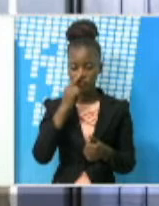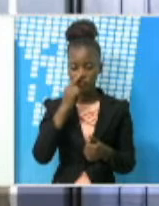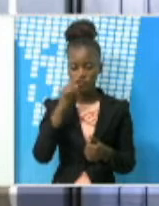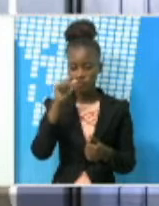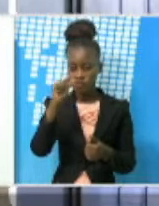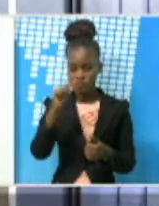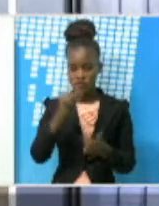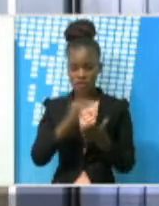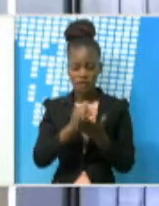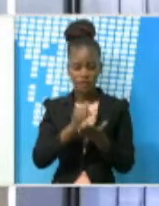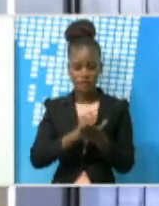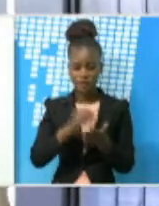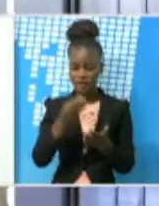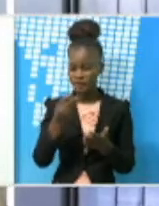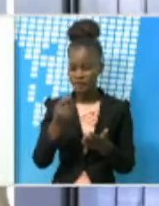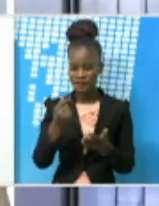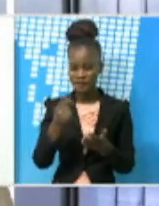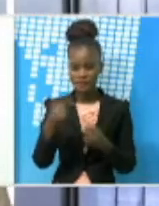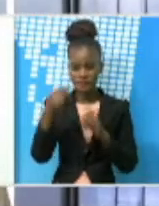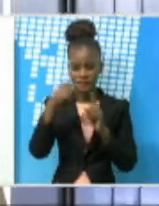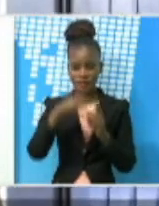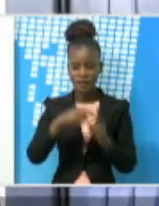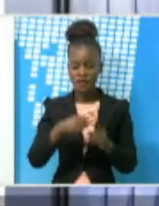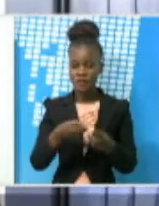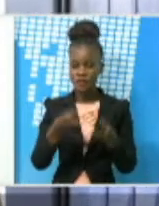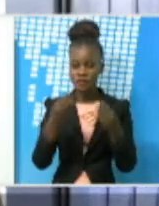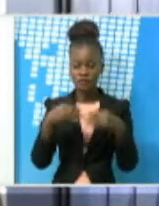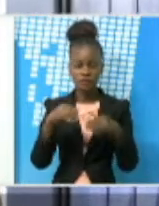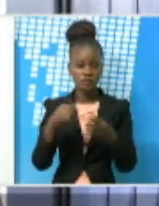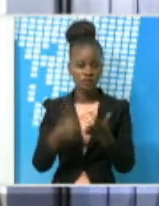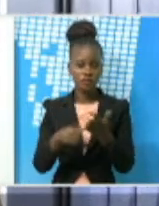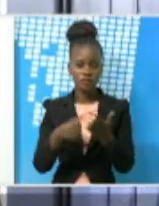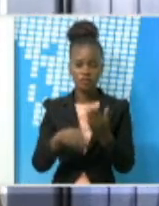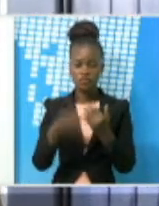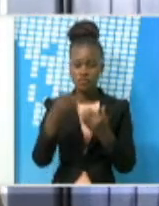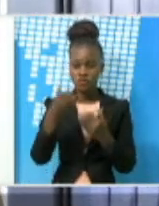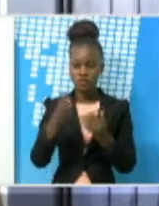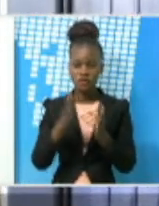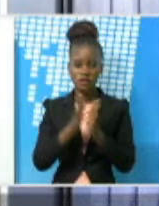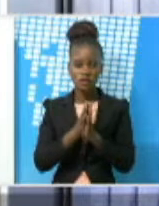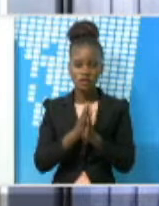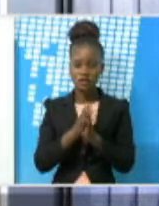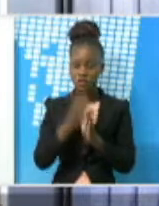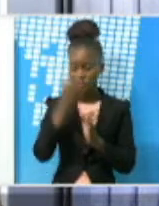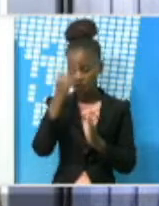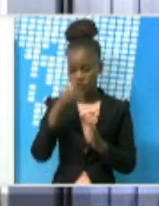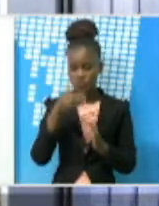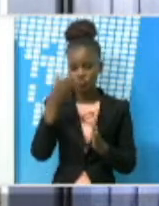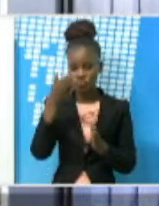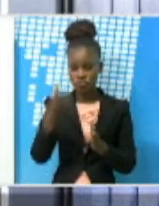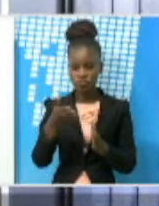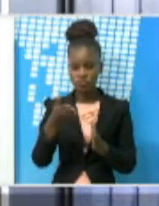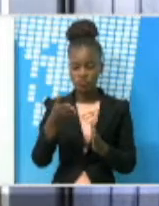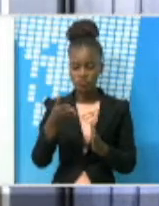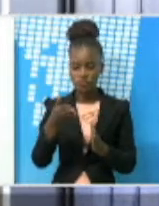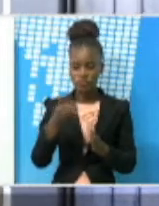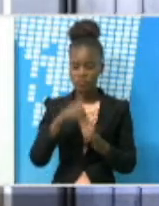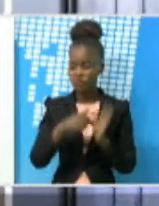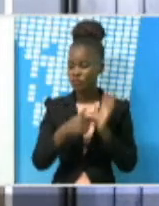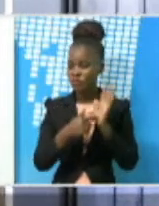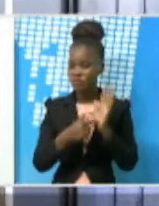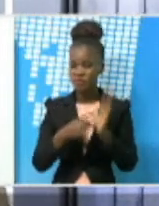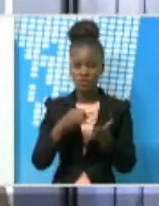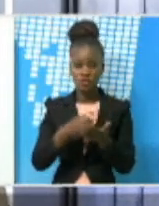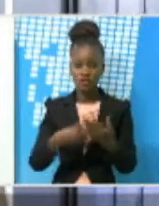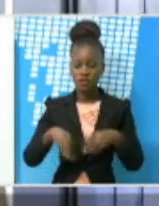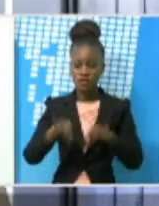money to really address the problem at hand. And of course, that's why they have also indicated it is important